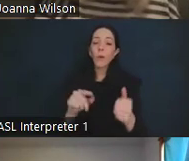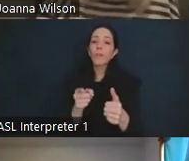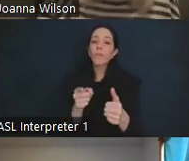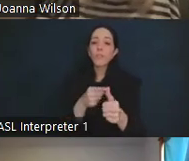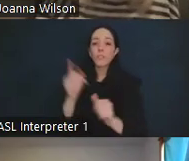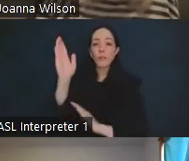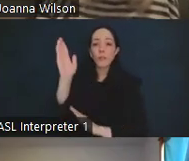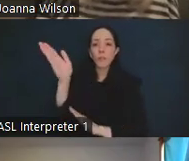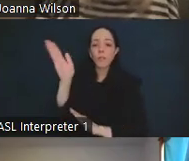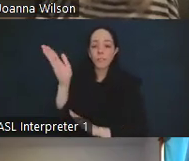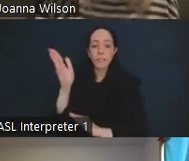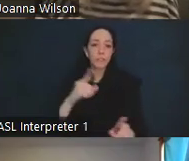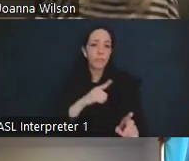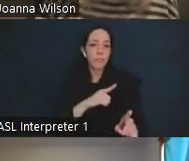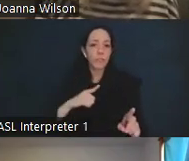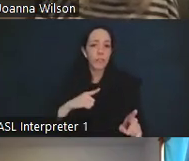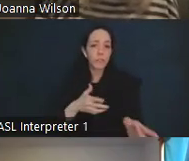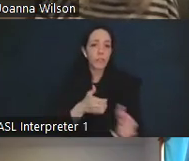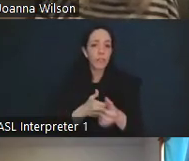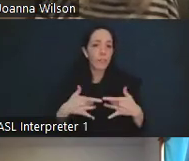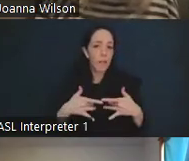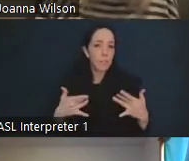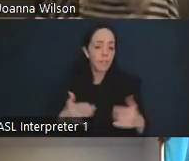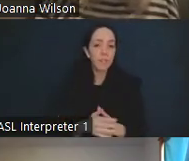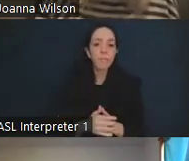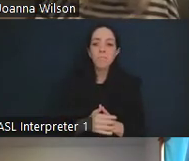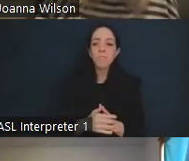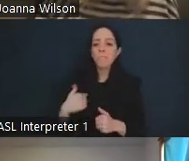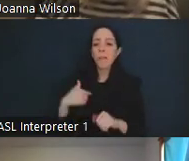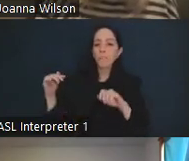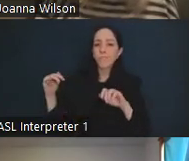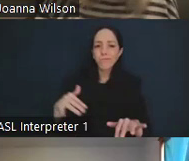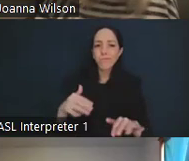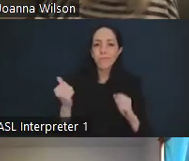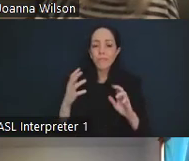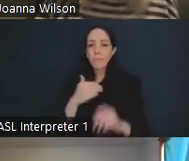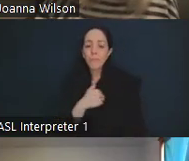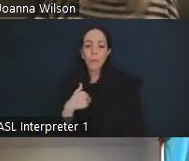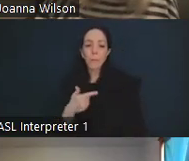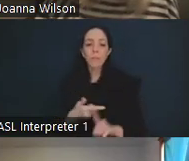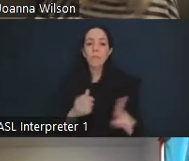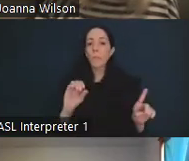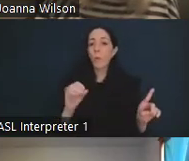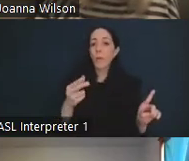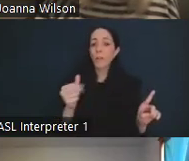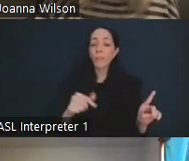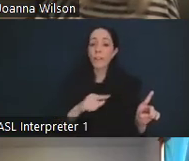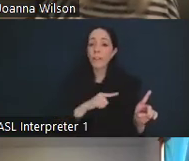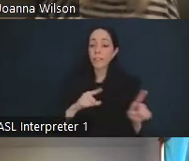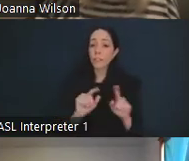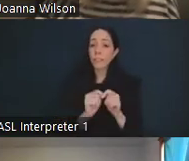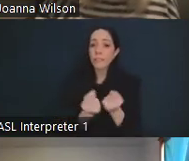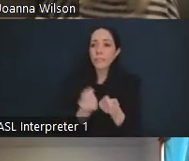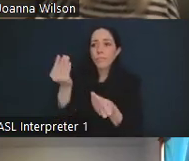presentation, a legislative update. We are joined by many members of OHA's legislative team to update us on